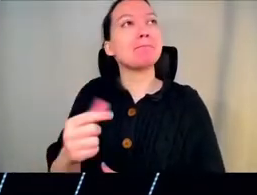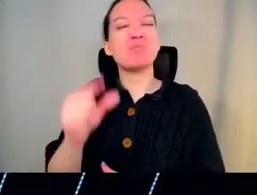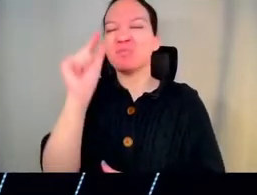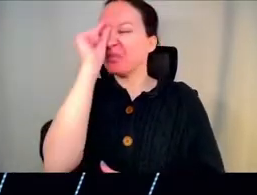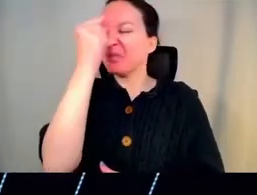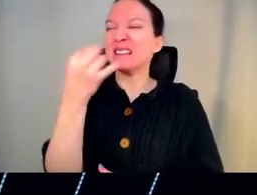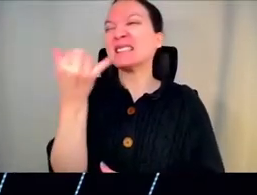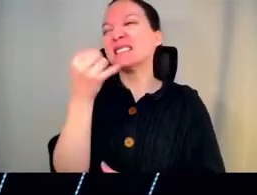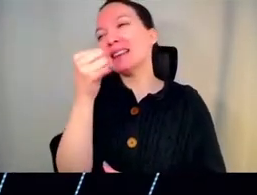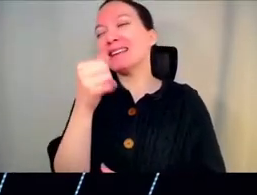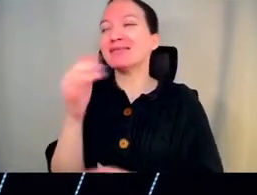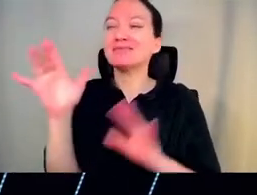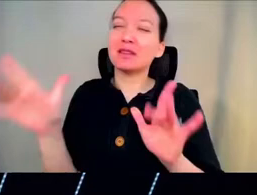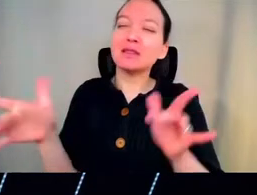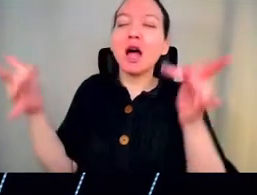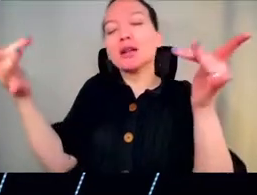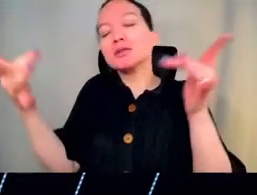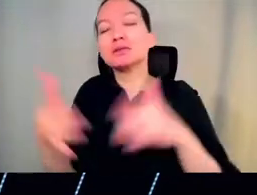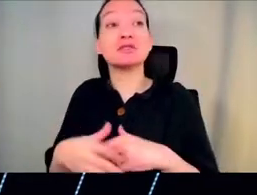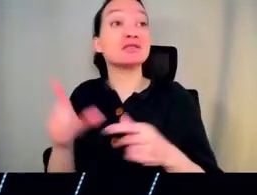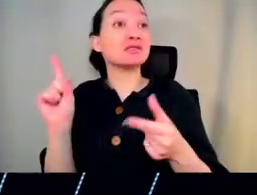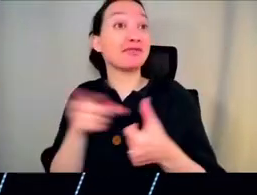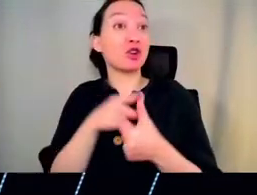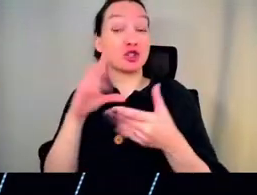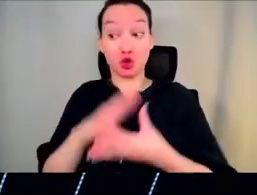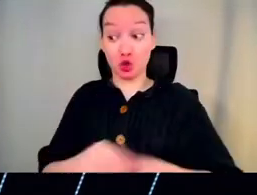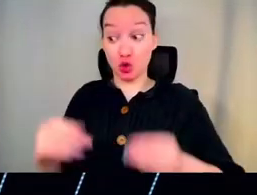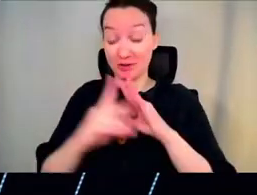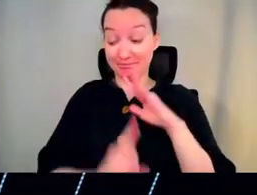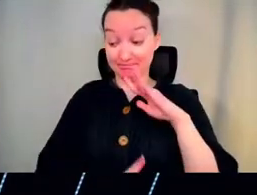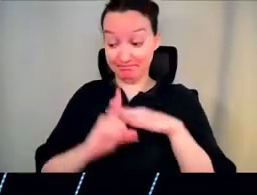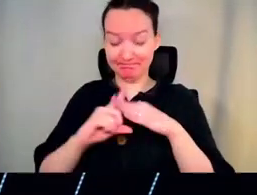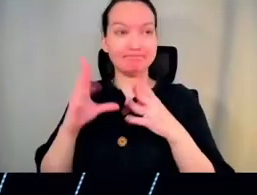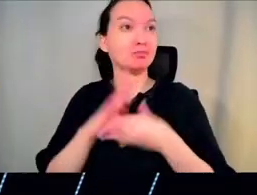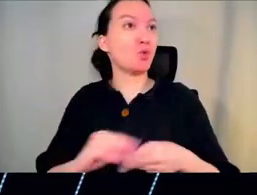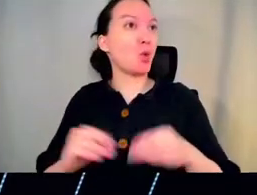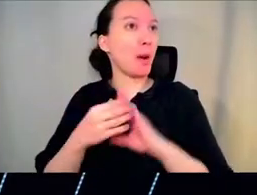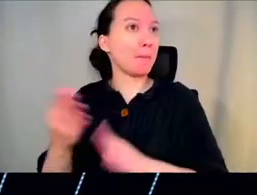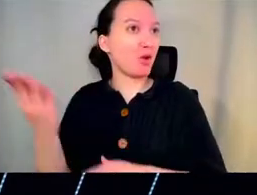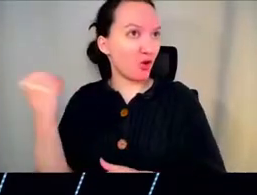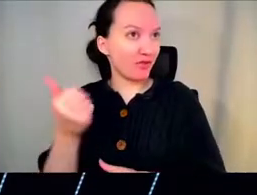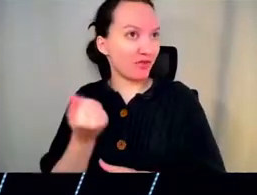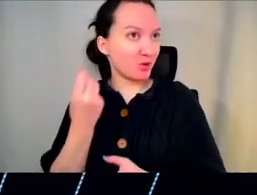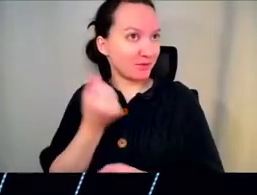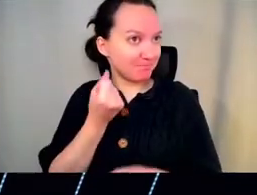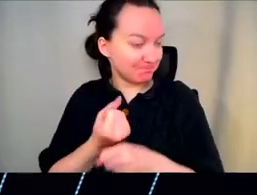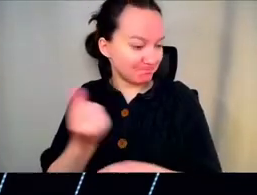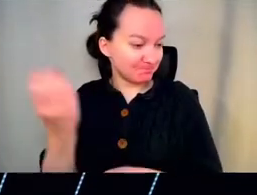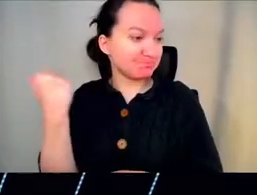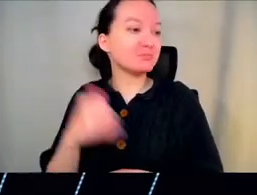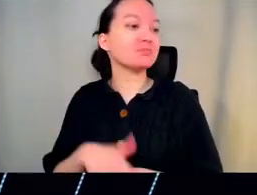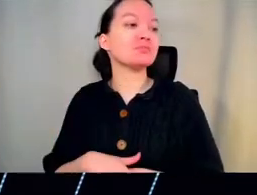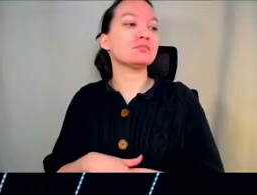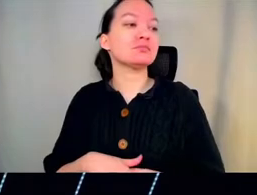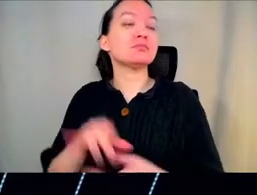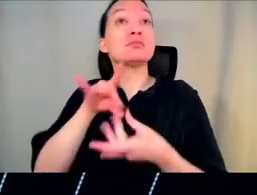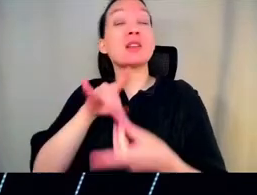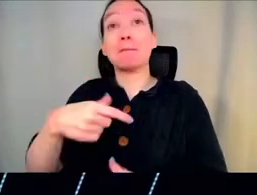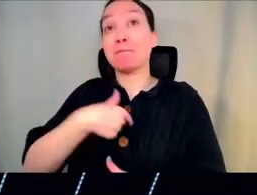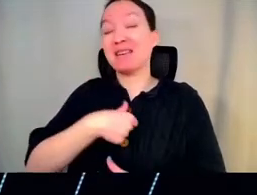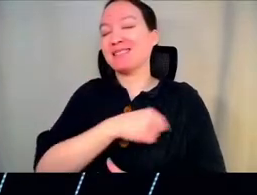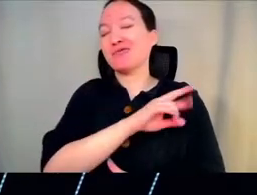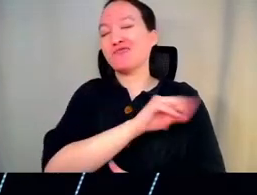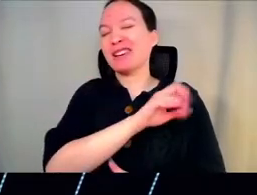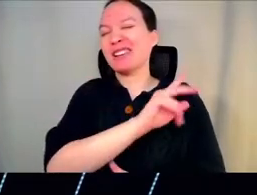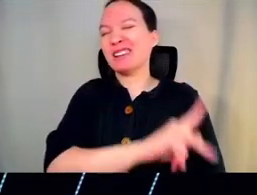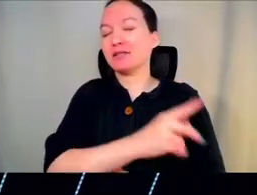kind of silly, kind of light. And so the first story that popped in my head, I've told this story here before a couple of years ago, but this has to do with me and Ricky,